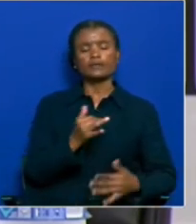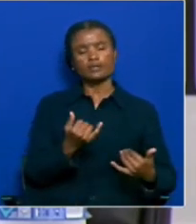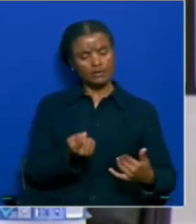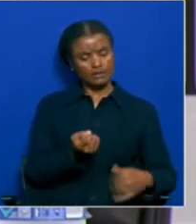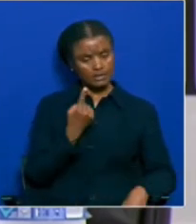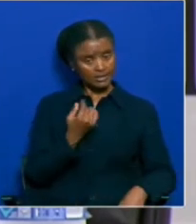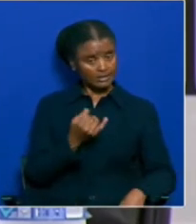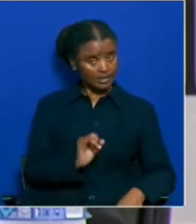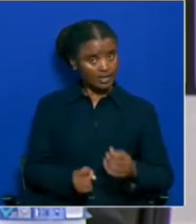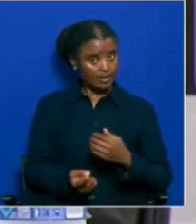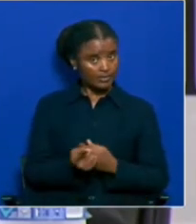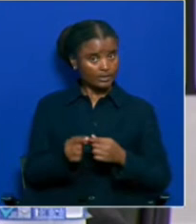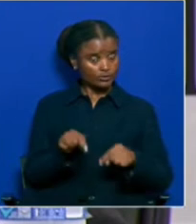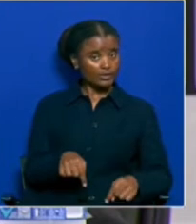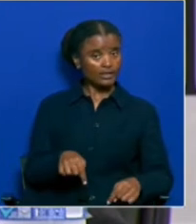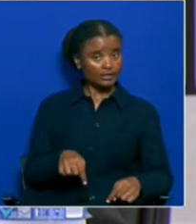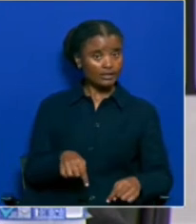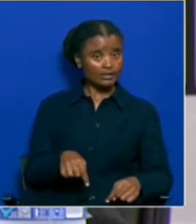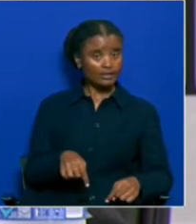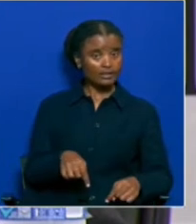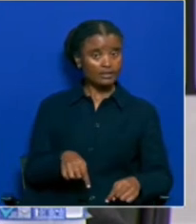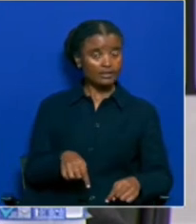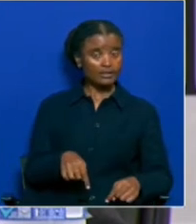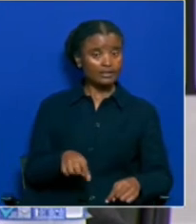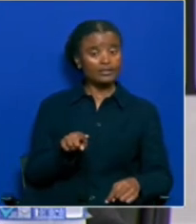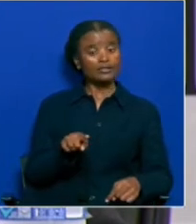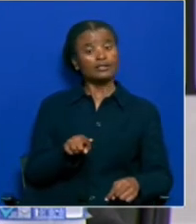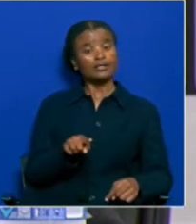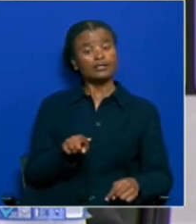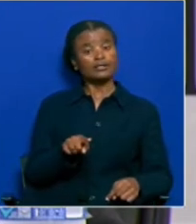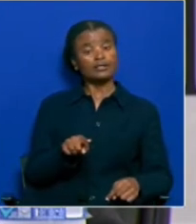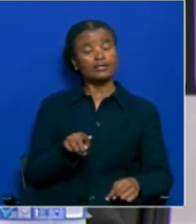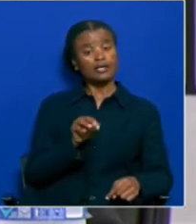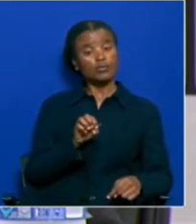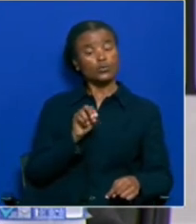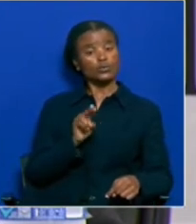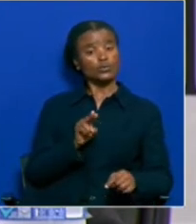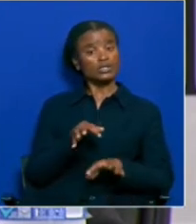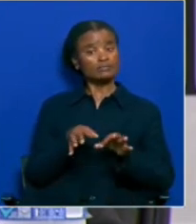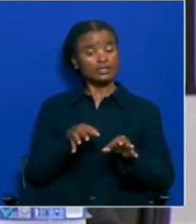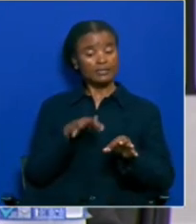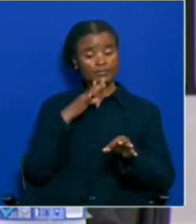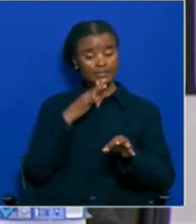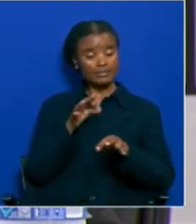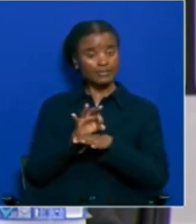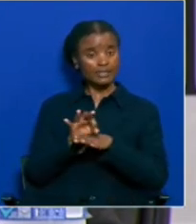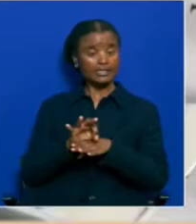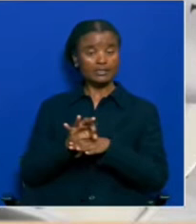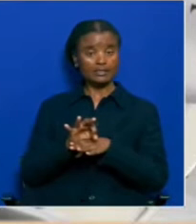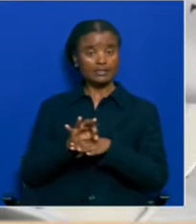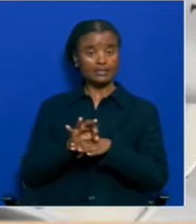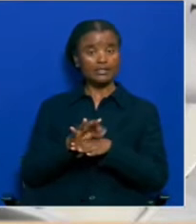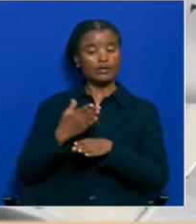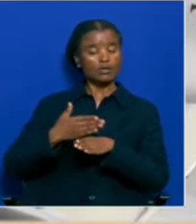today, notwithstanding what this MOU prescribes, that it can only be for planned operations. Nonetheless, EMPD